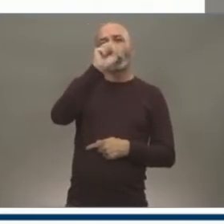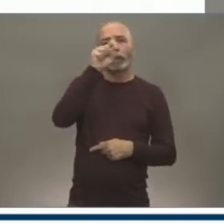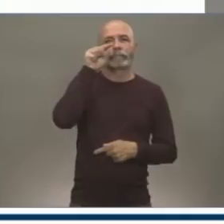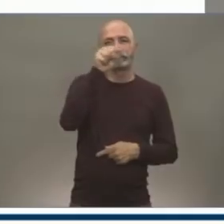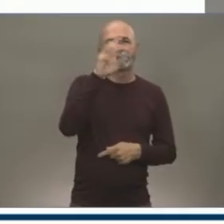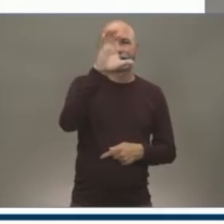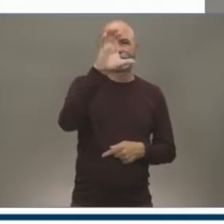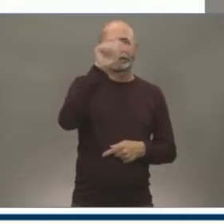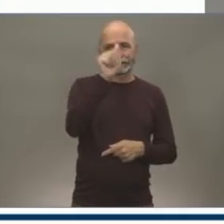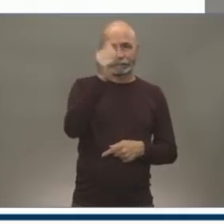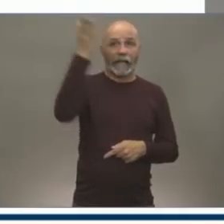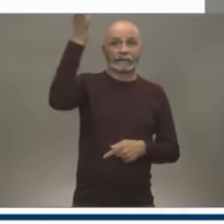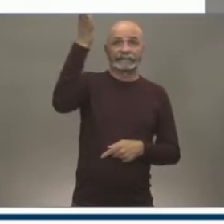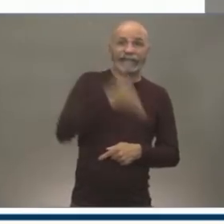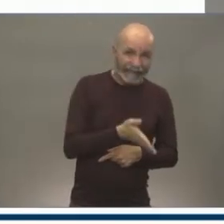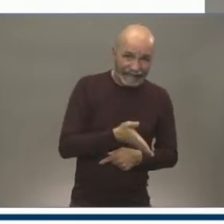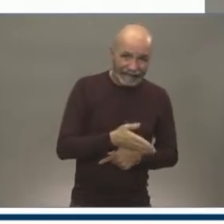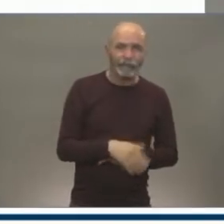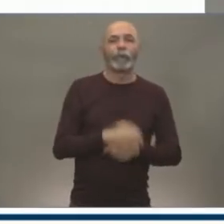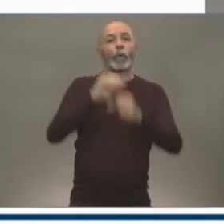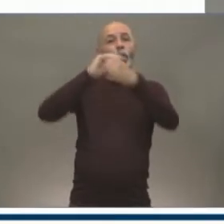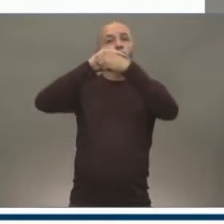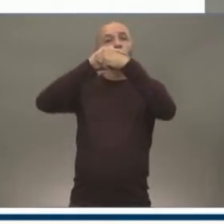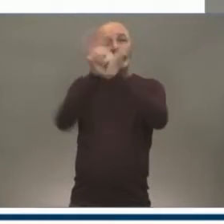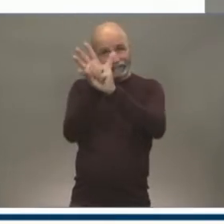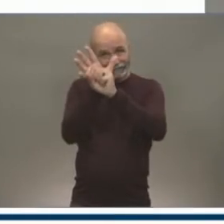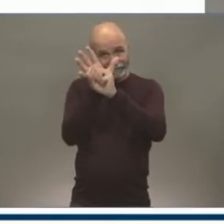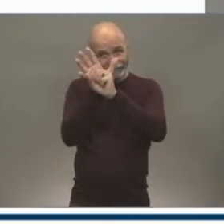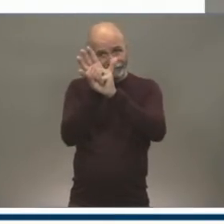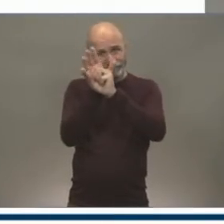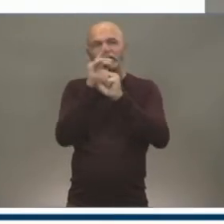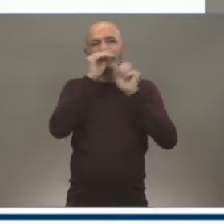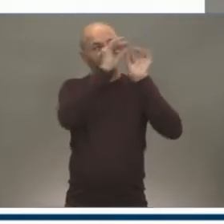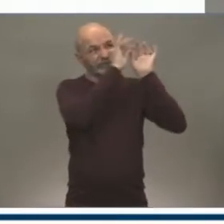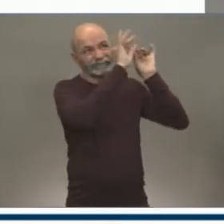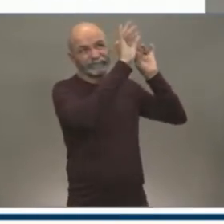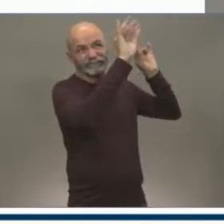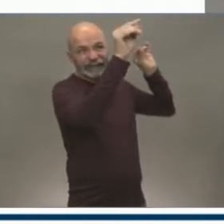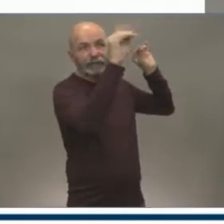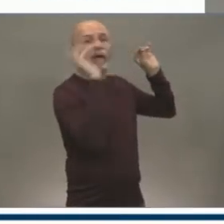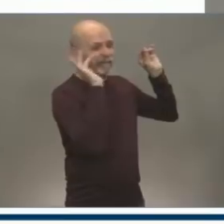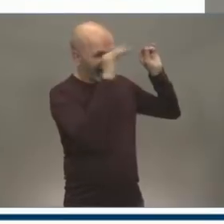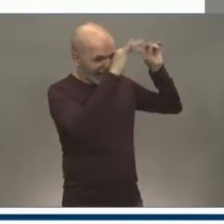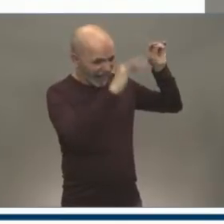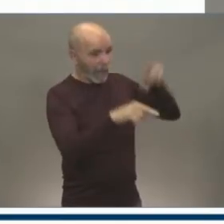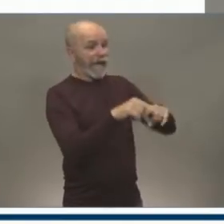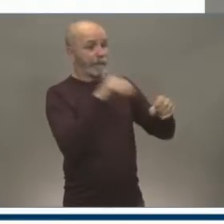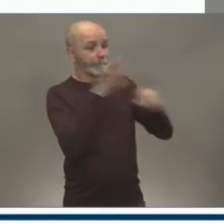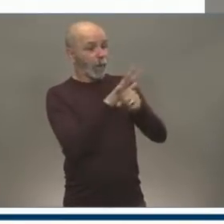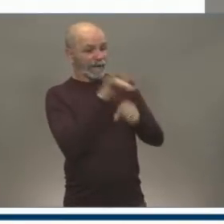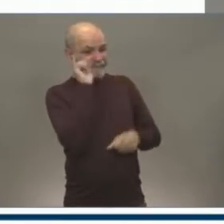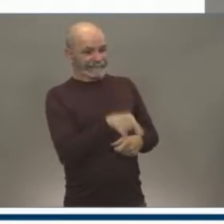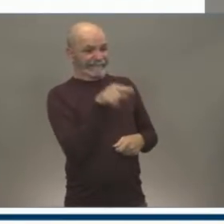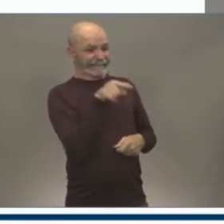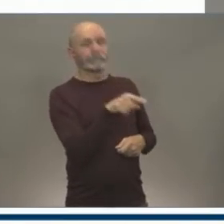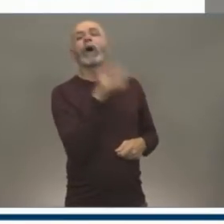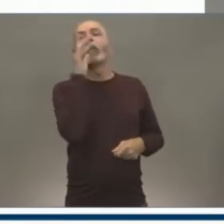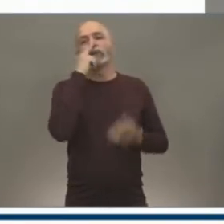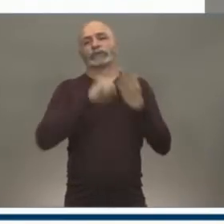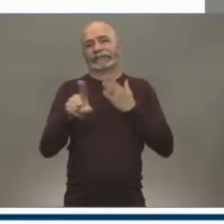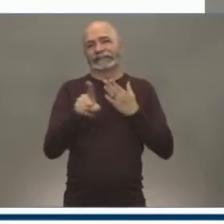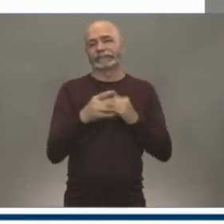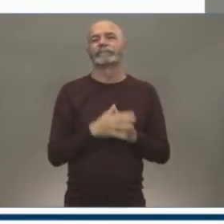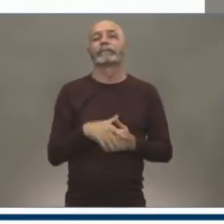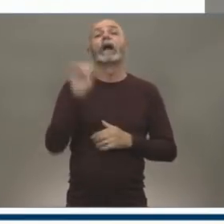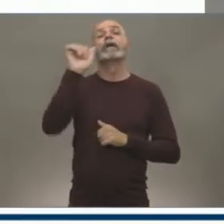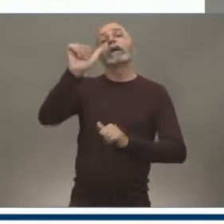novascotia.ca/coronavirus, there's all this information is laid out for people as well. The online self-assessment tool will also give you